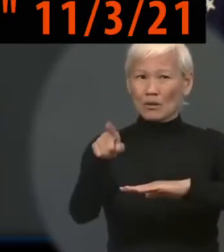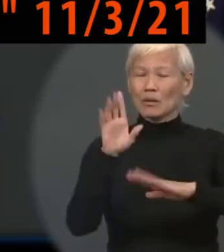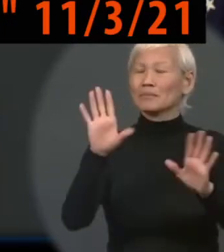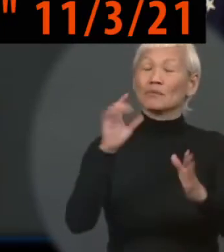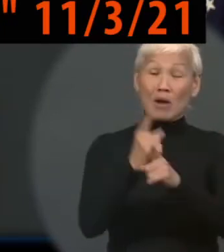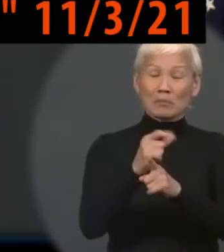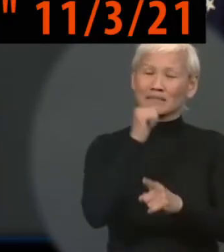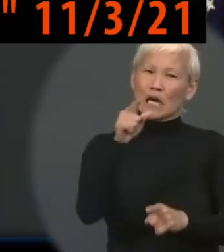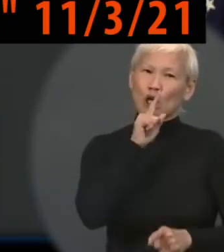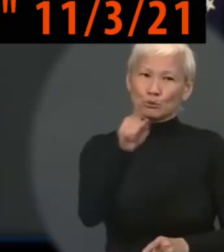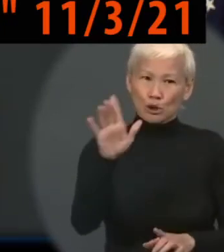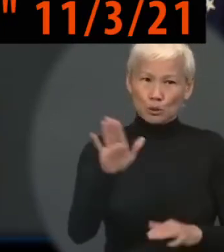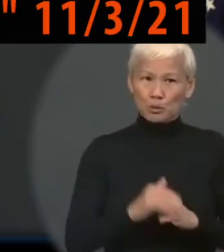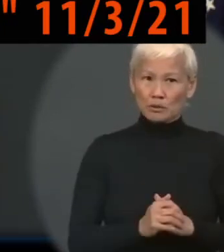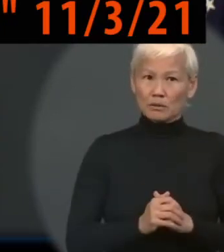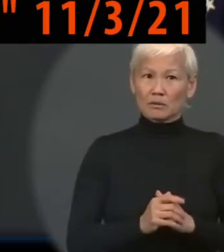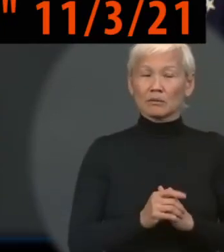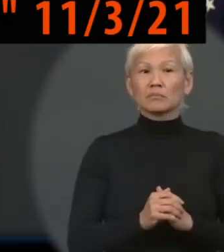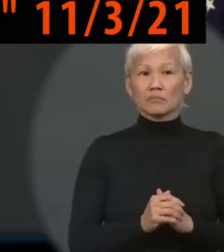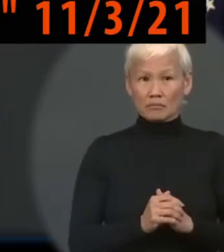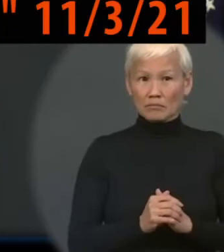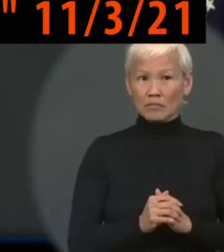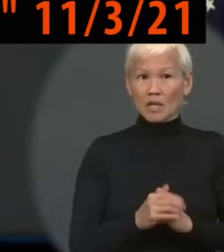garbage report? Yeah. Okay.